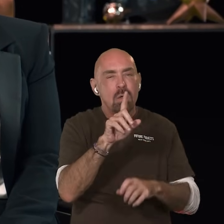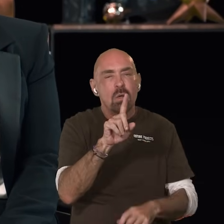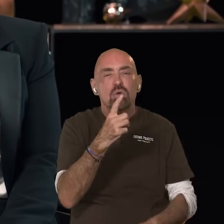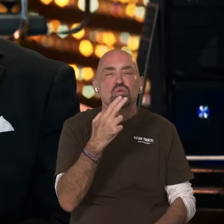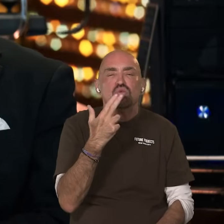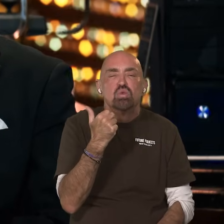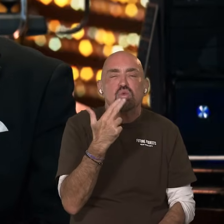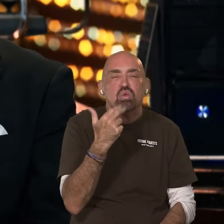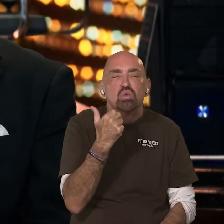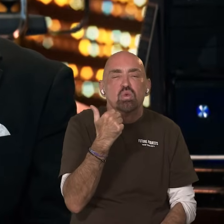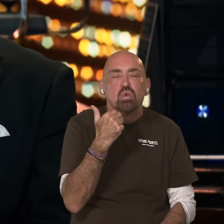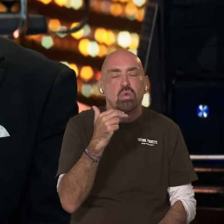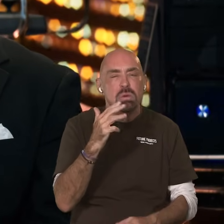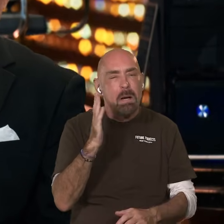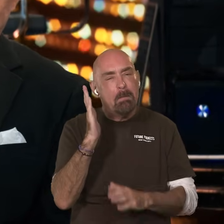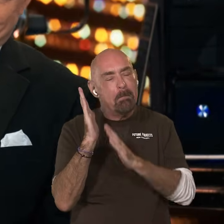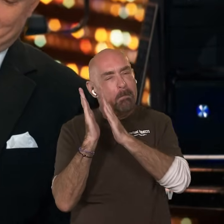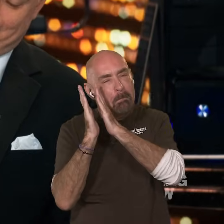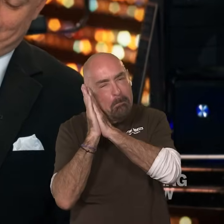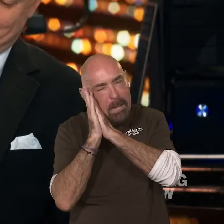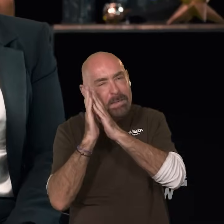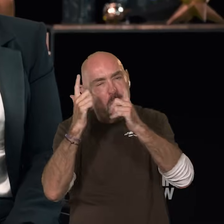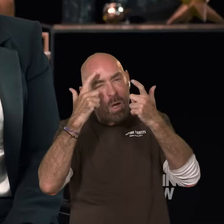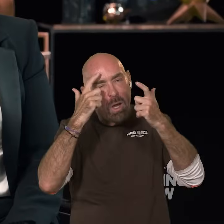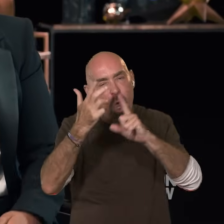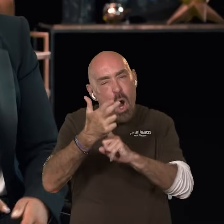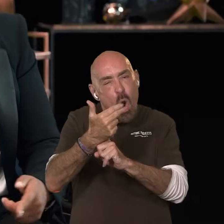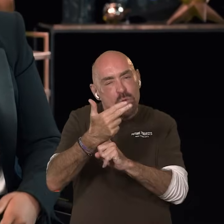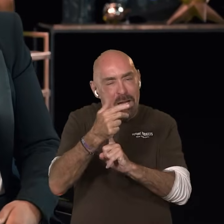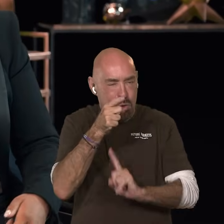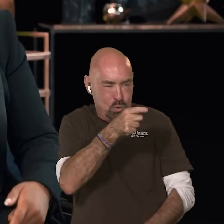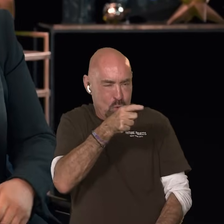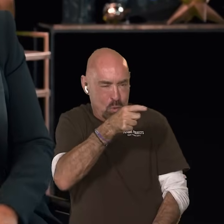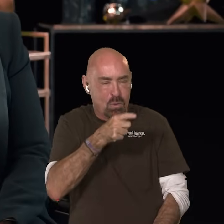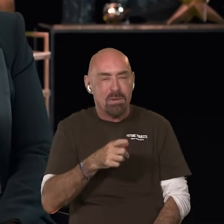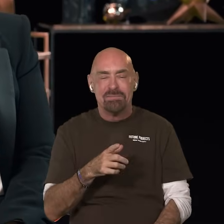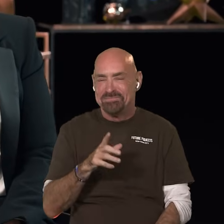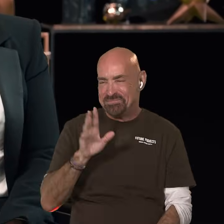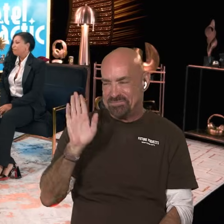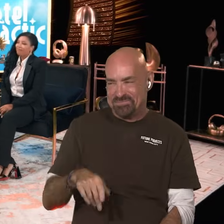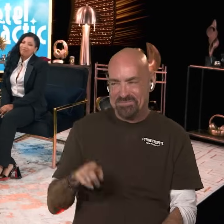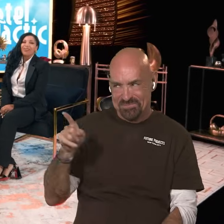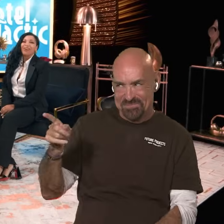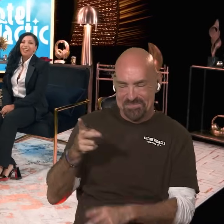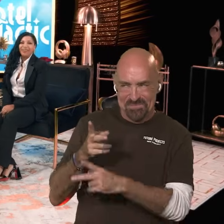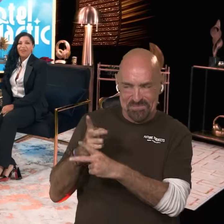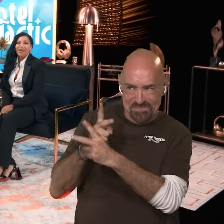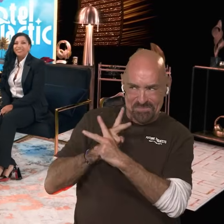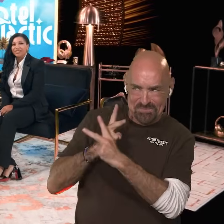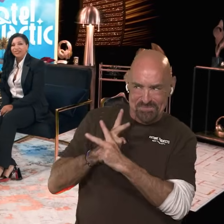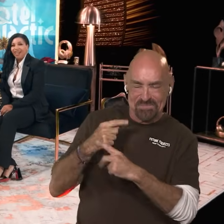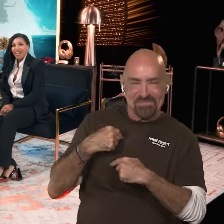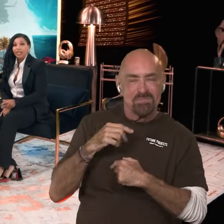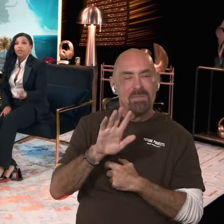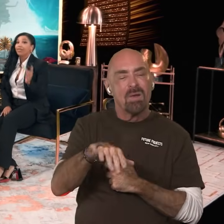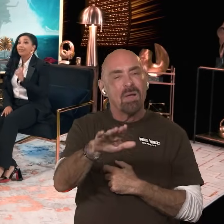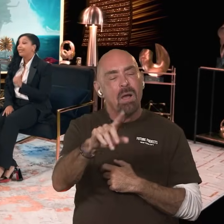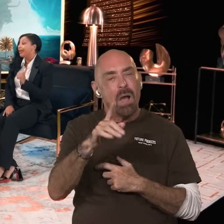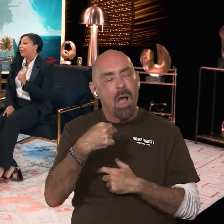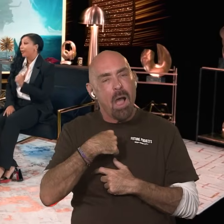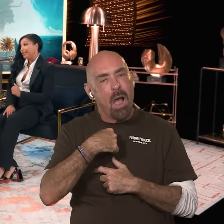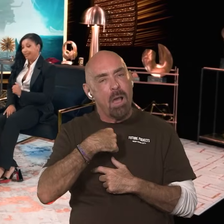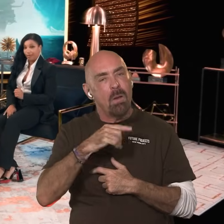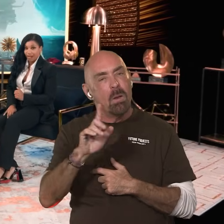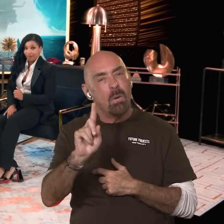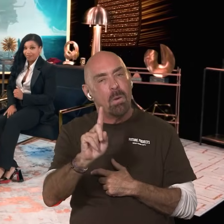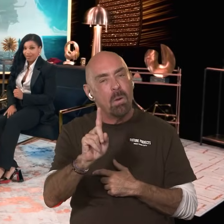and breakfast for interdimensional space beings, it's you. It's this guy. Oh, you always care, Mika. Oh, I know I do. And you know what else I